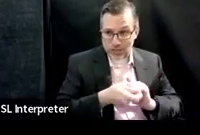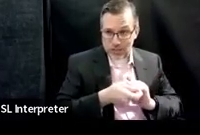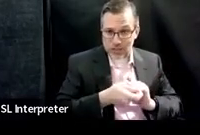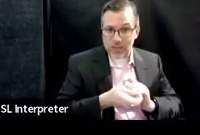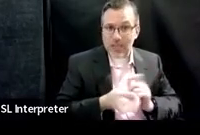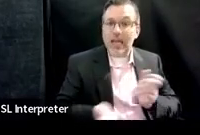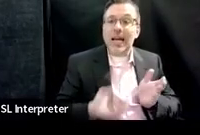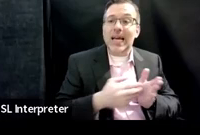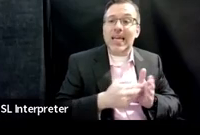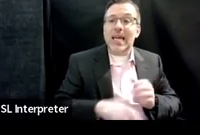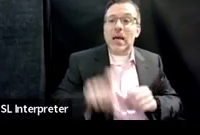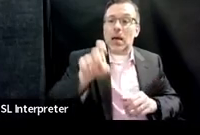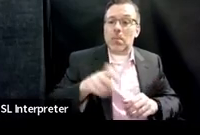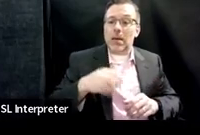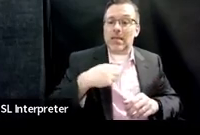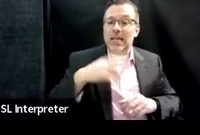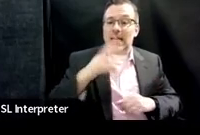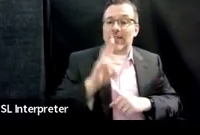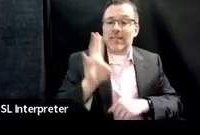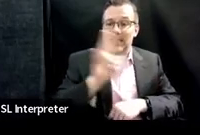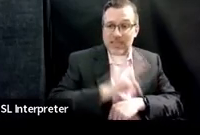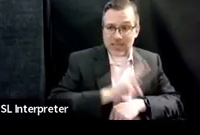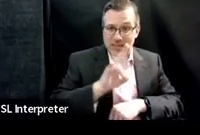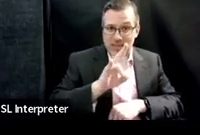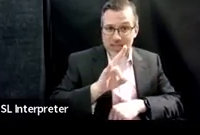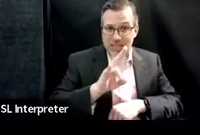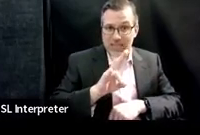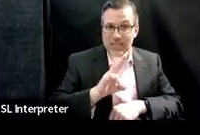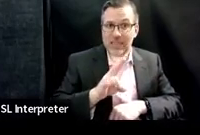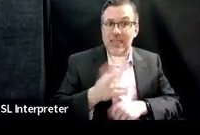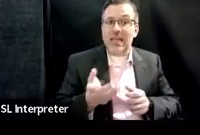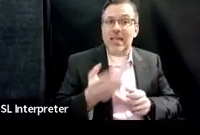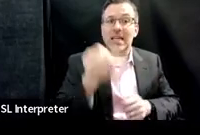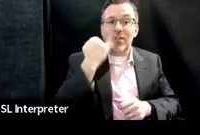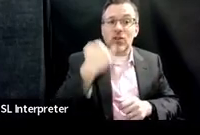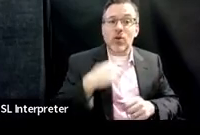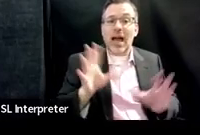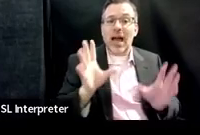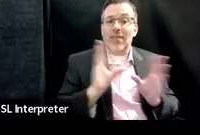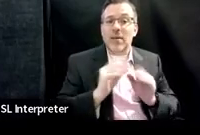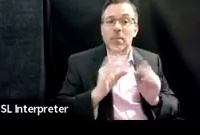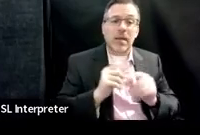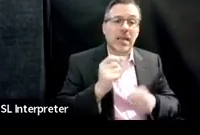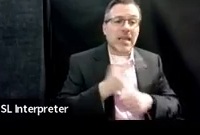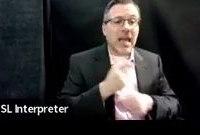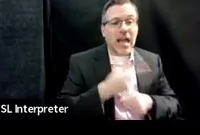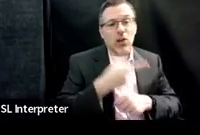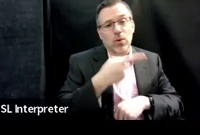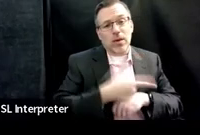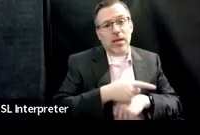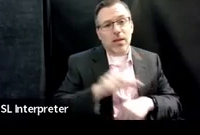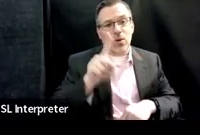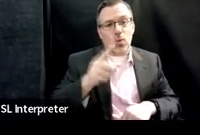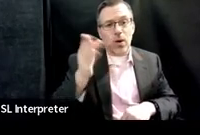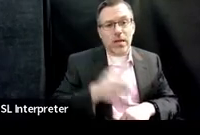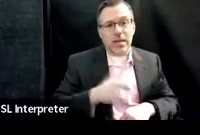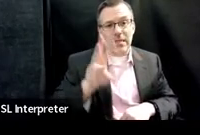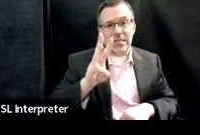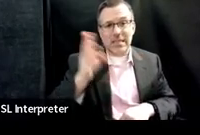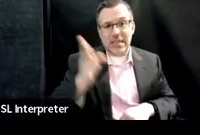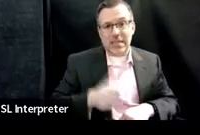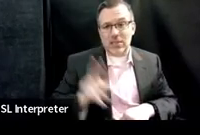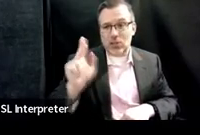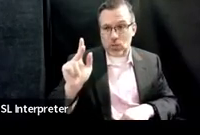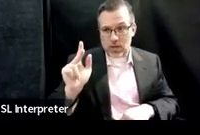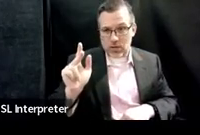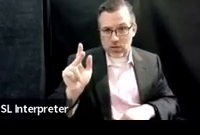7 days. And the reason that we say that is because if you have a meeting and the annual date is on 1/6/23, it gives us